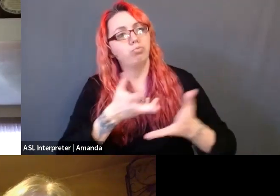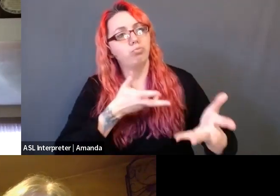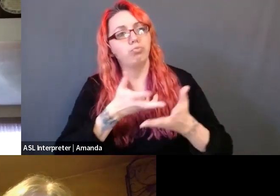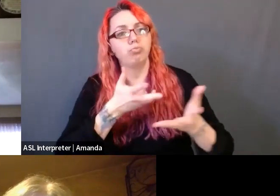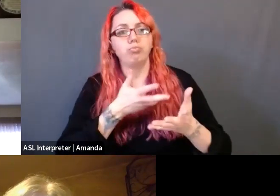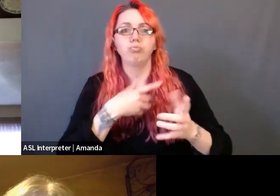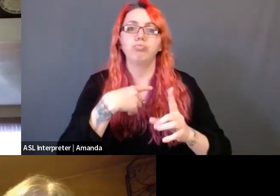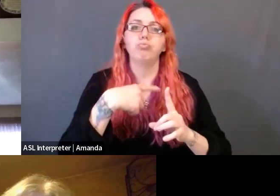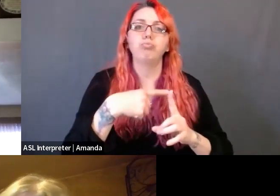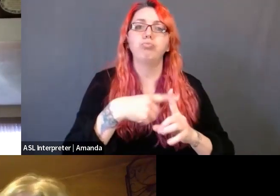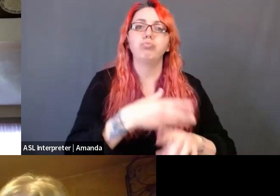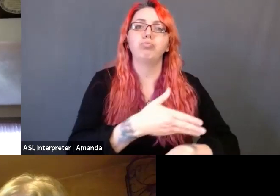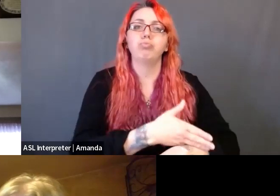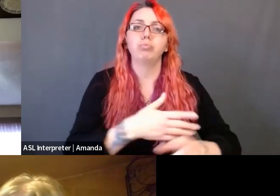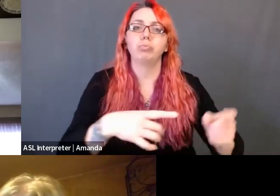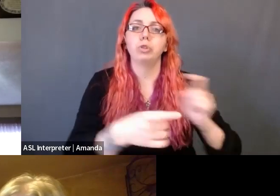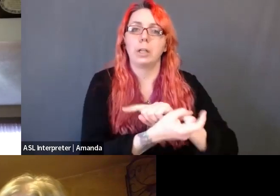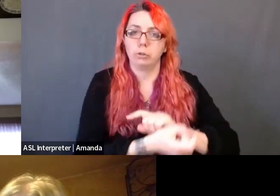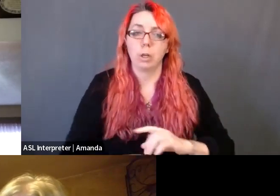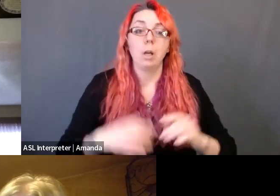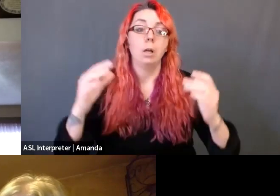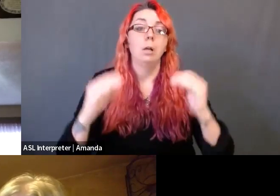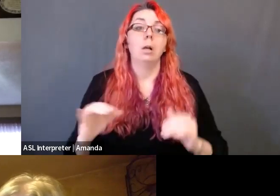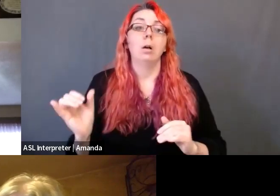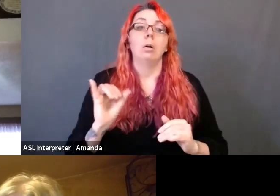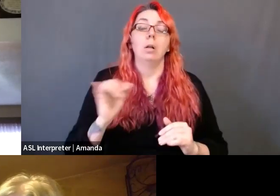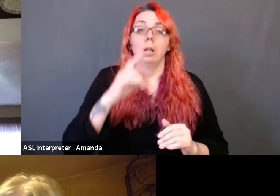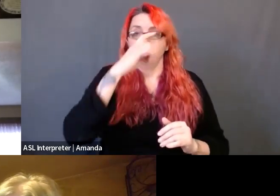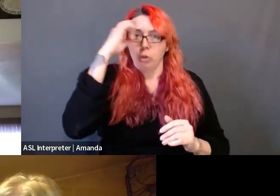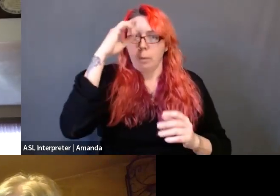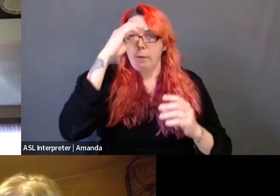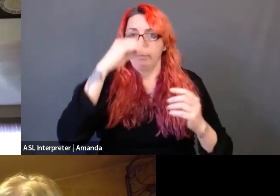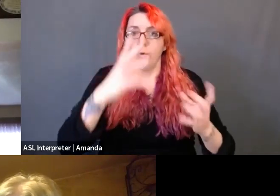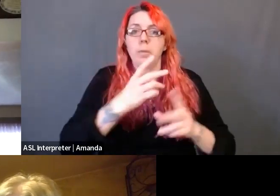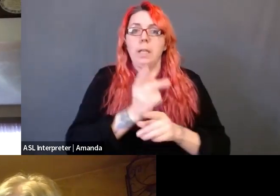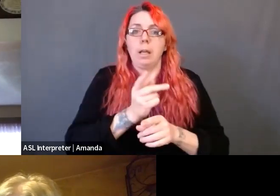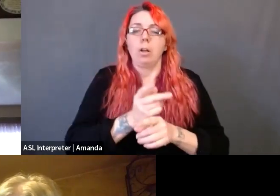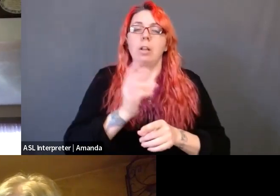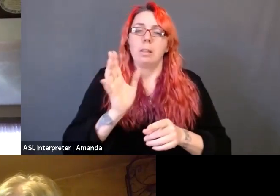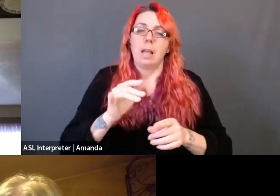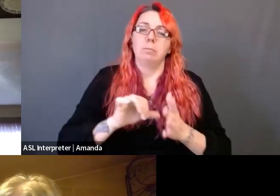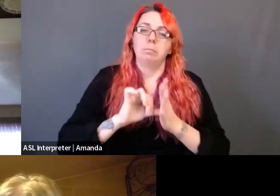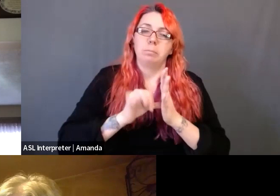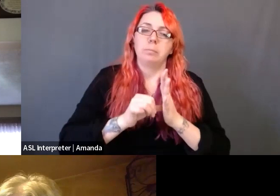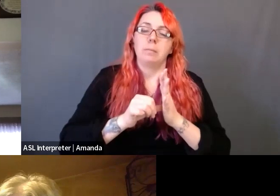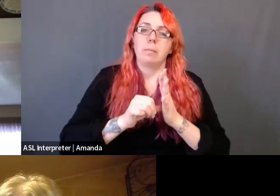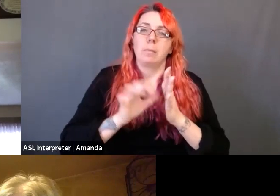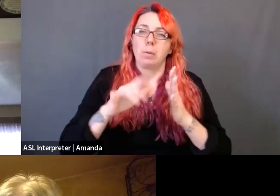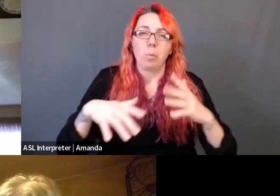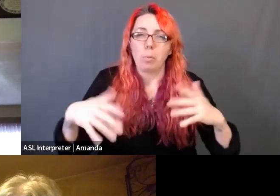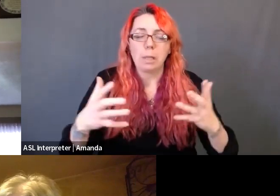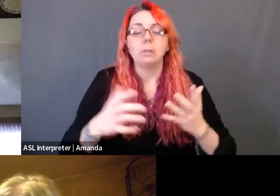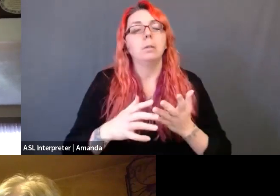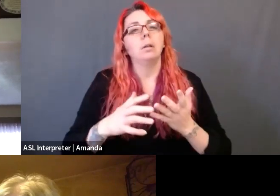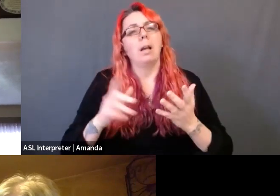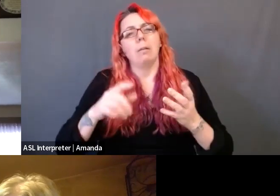trauma-informed care and the communication we're talking about. So trauma-informed care really begins to think about the histories that we carry and